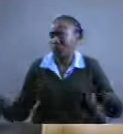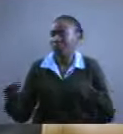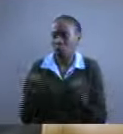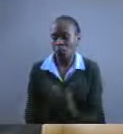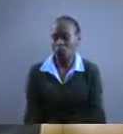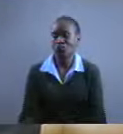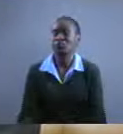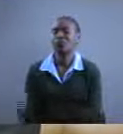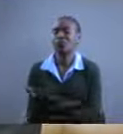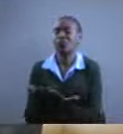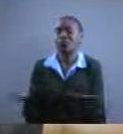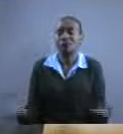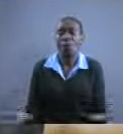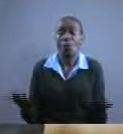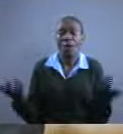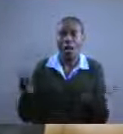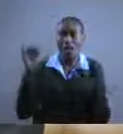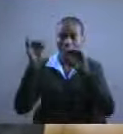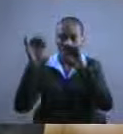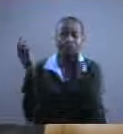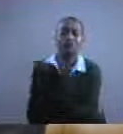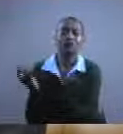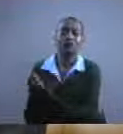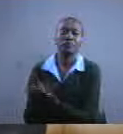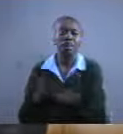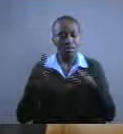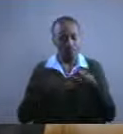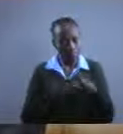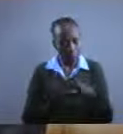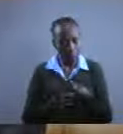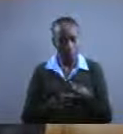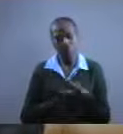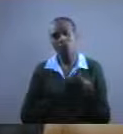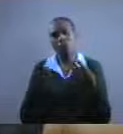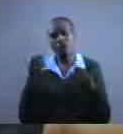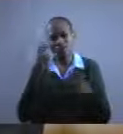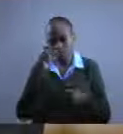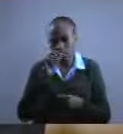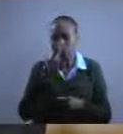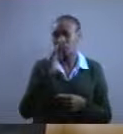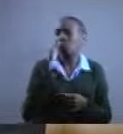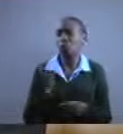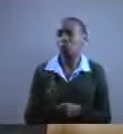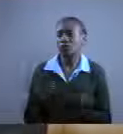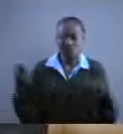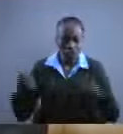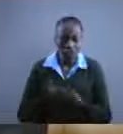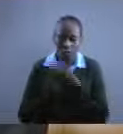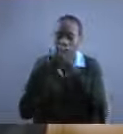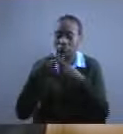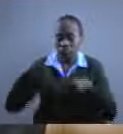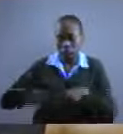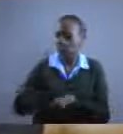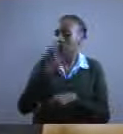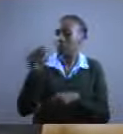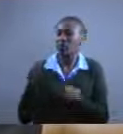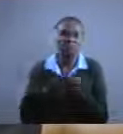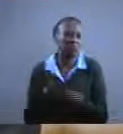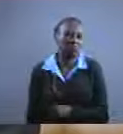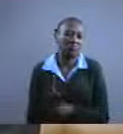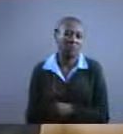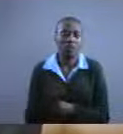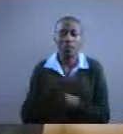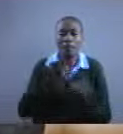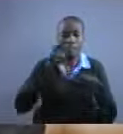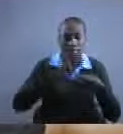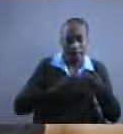preschool in our public schools. Thirdly, we can celebrate the fact that we recognize the enormous challenge that we face as a country in terms of literacy and